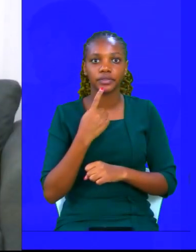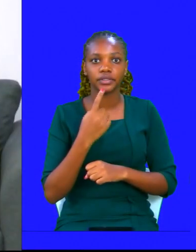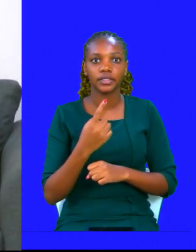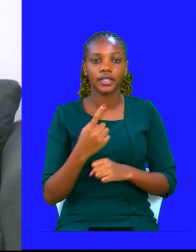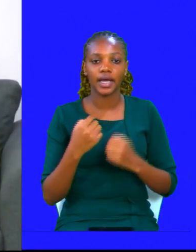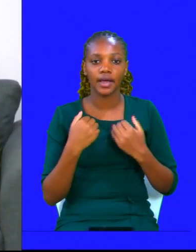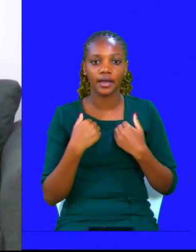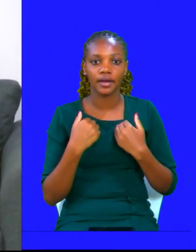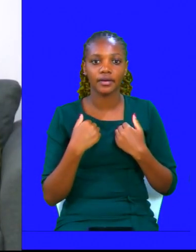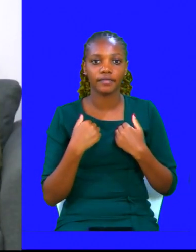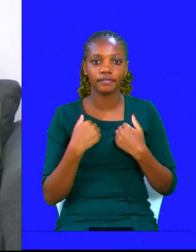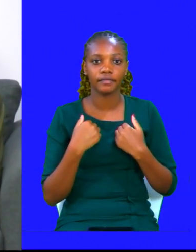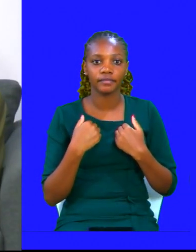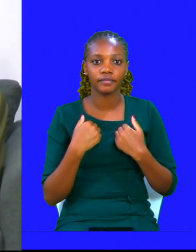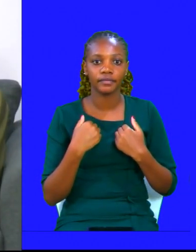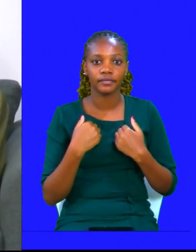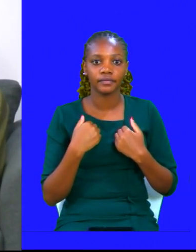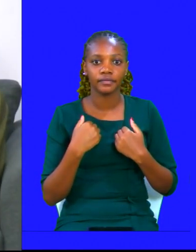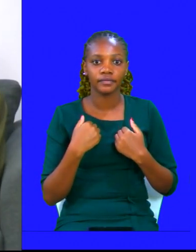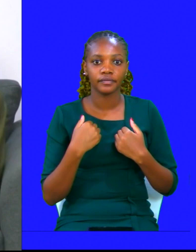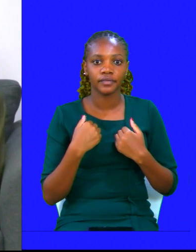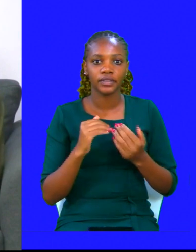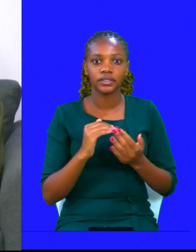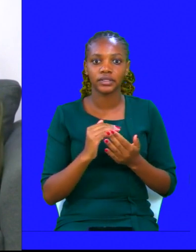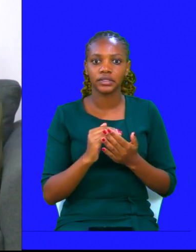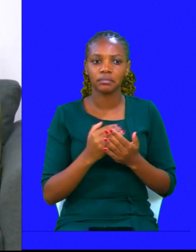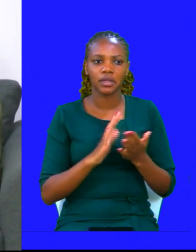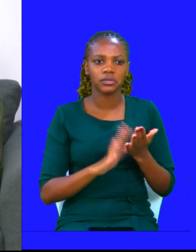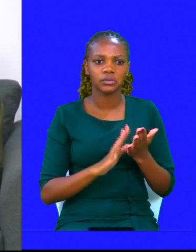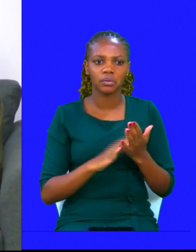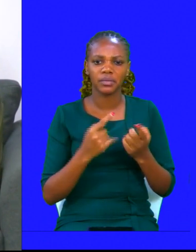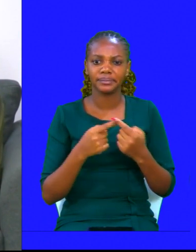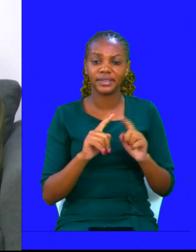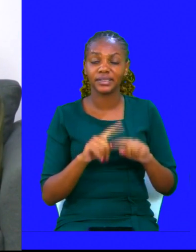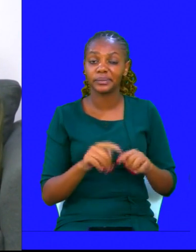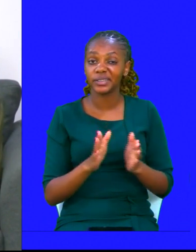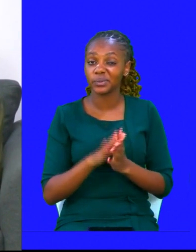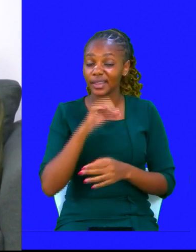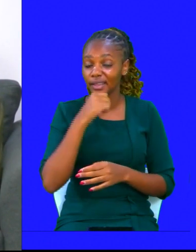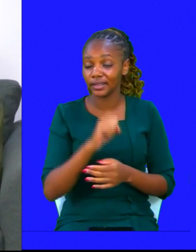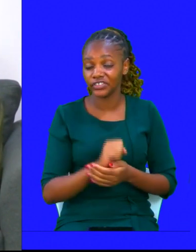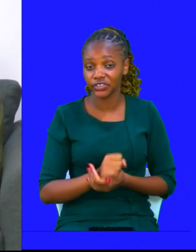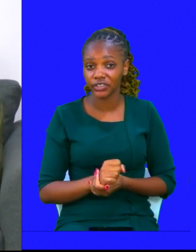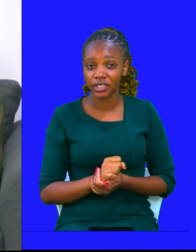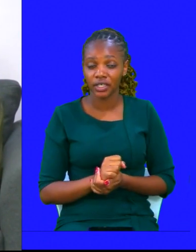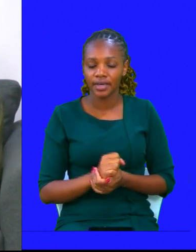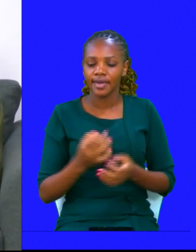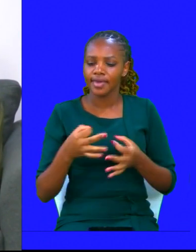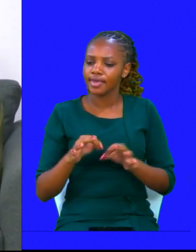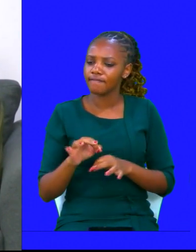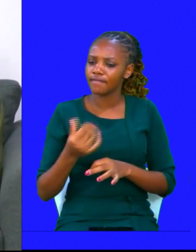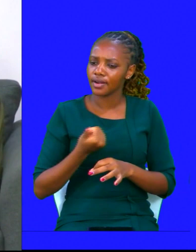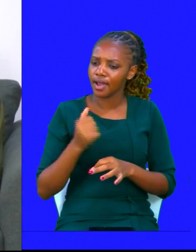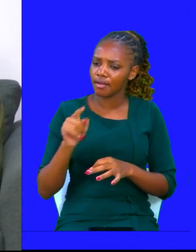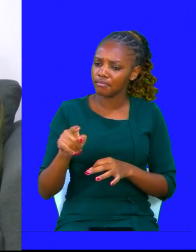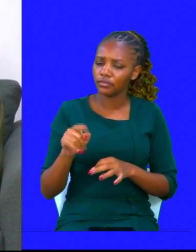I wouldn't say I have an objection, but it depends on the age. If this girl, you can